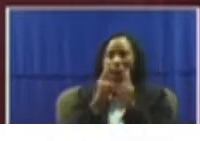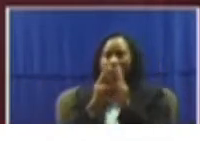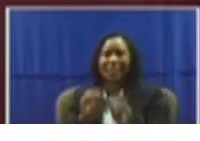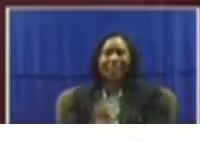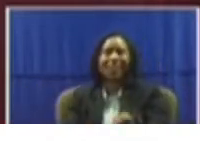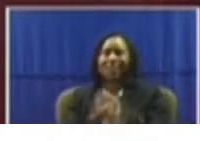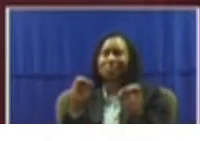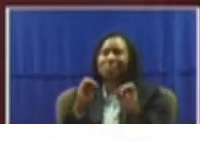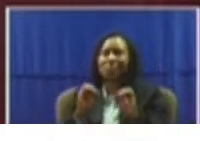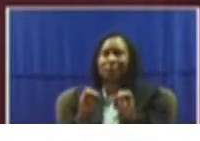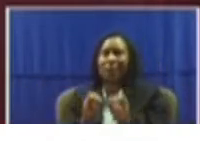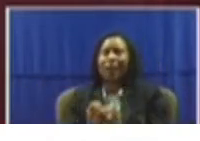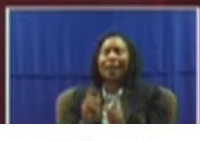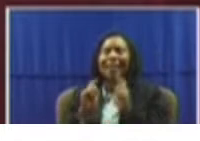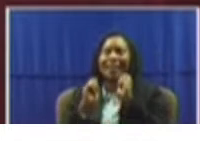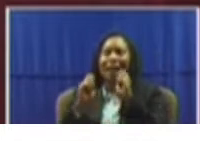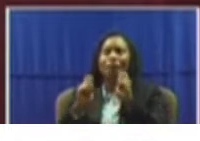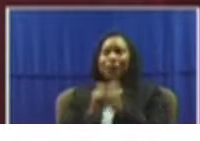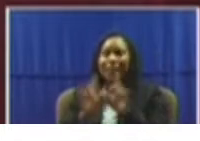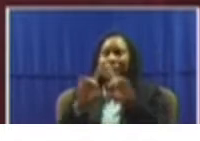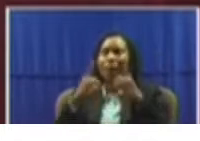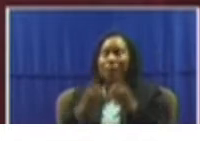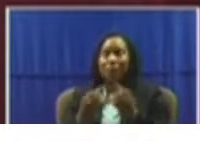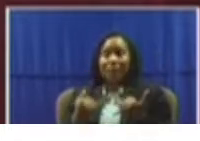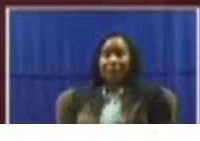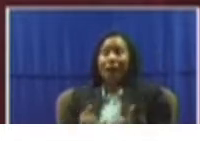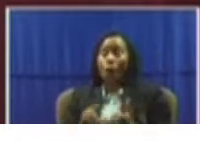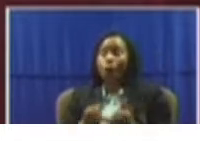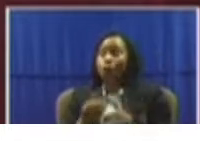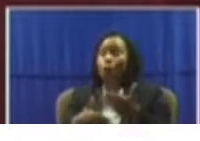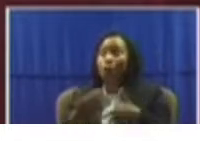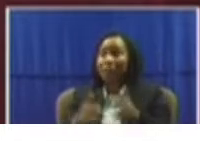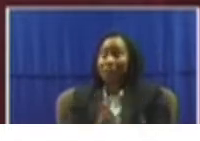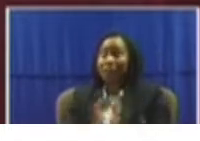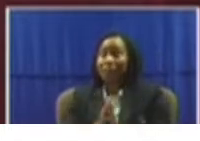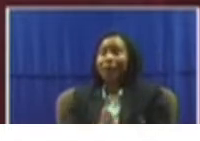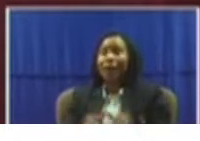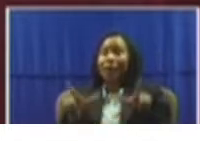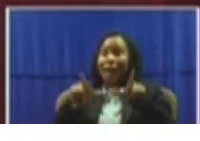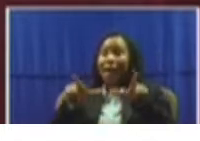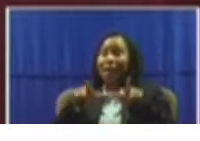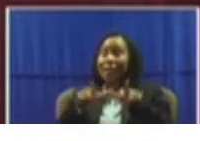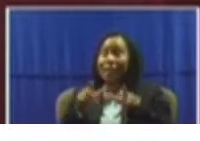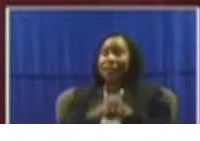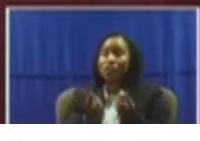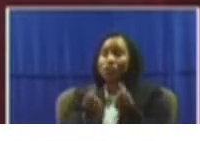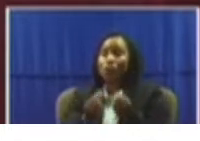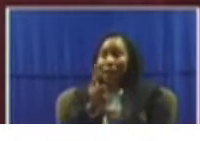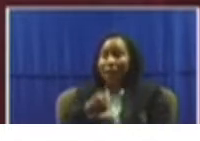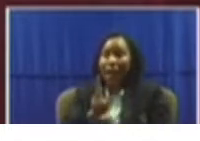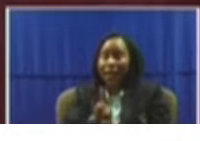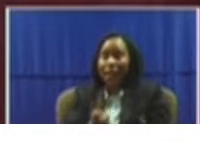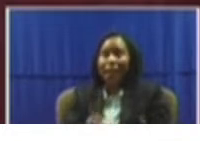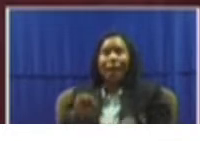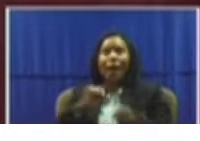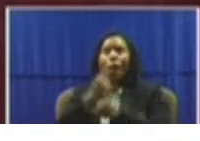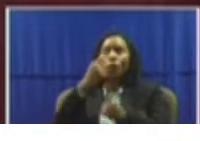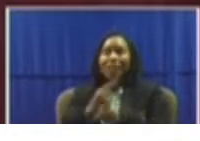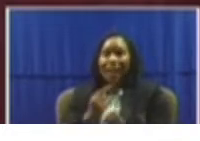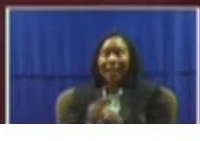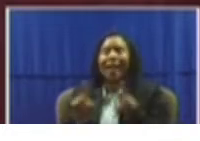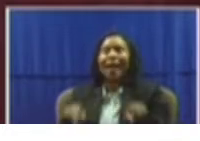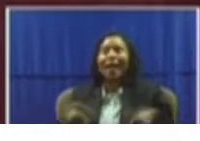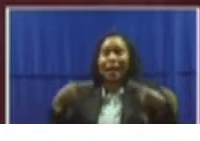departments across the country are unable to process driving licenses renewals. Gauteng is still unable to resolve its